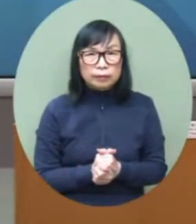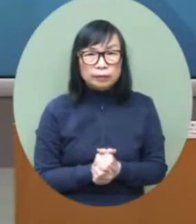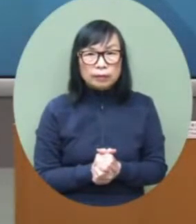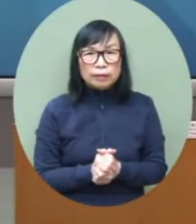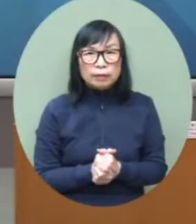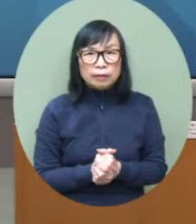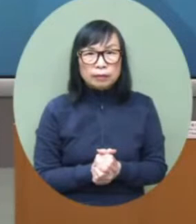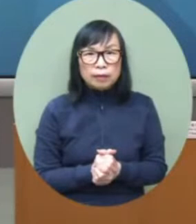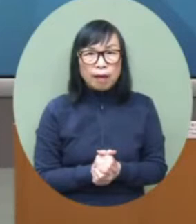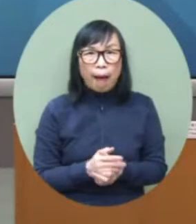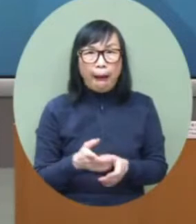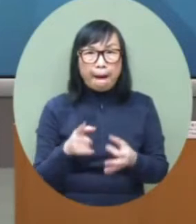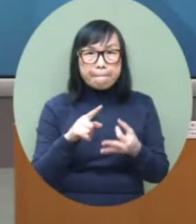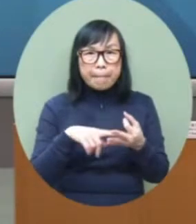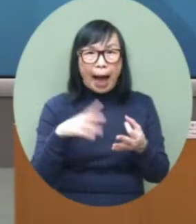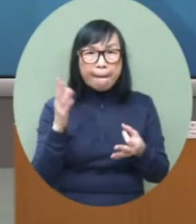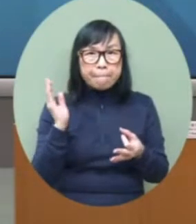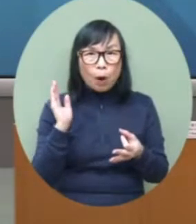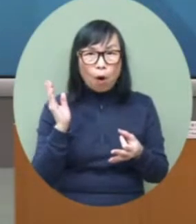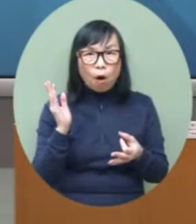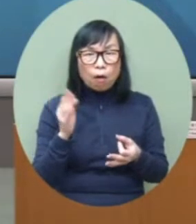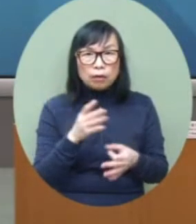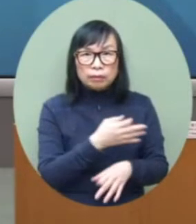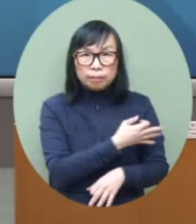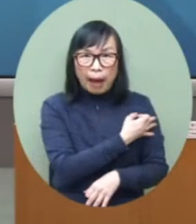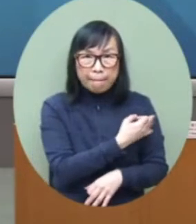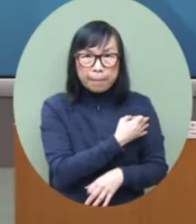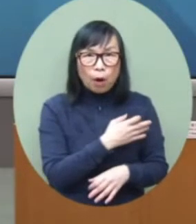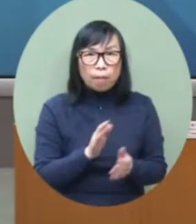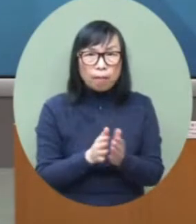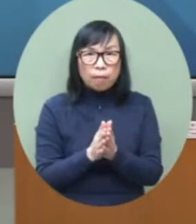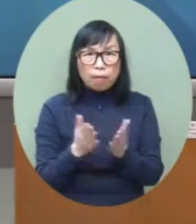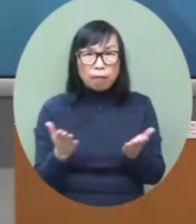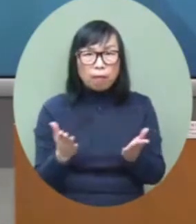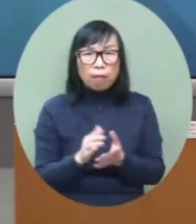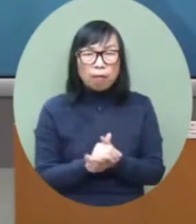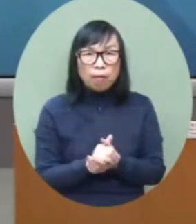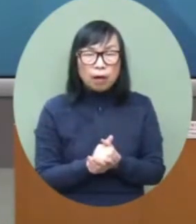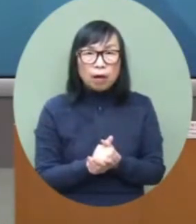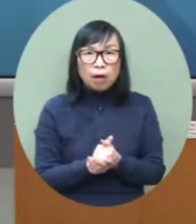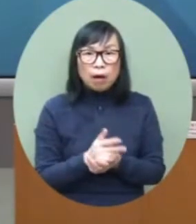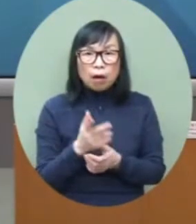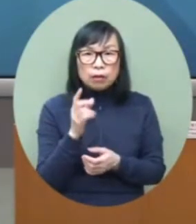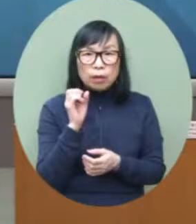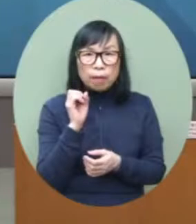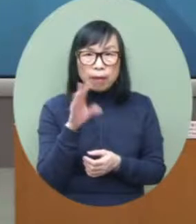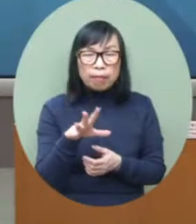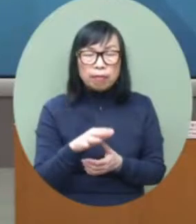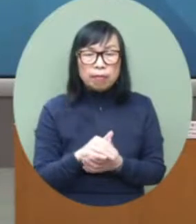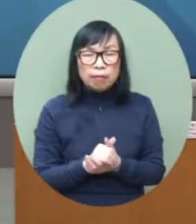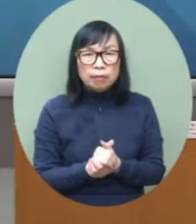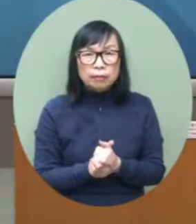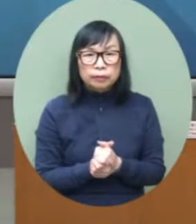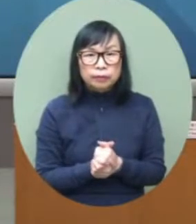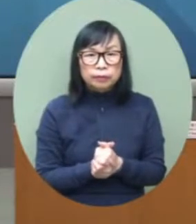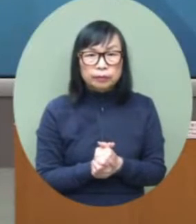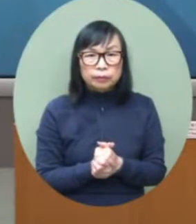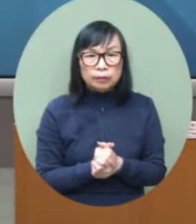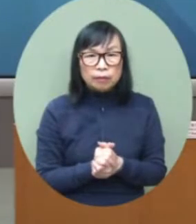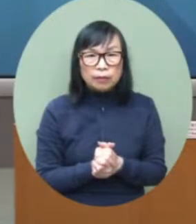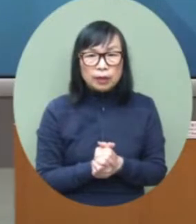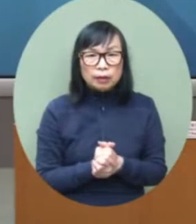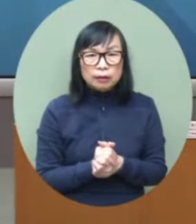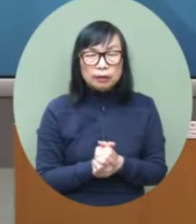News. I would like to ask about, now that we have been 1 week into the tougher social